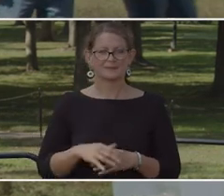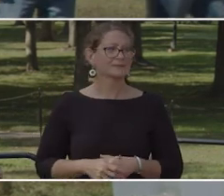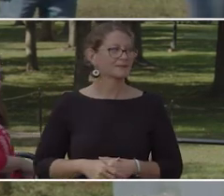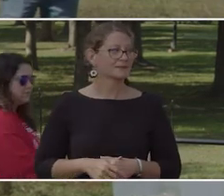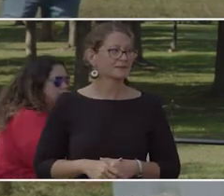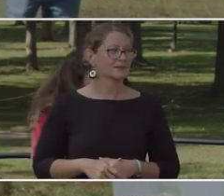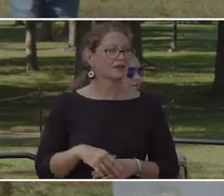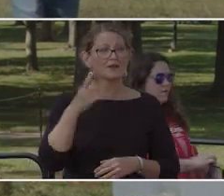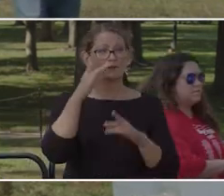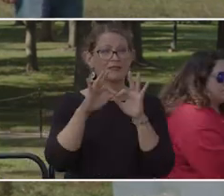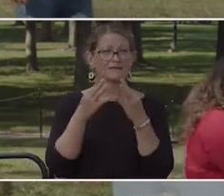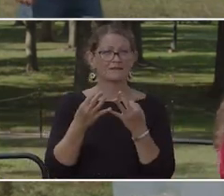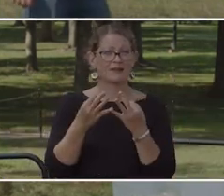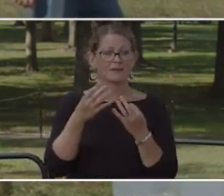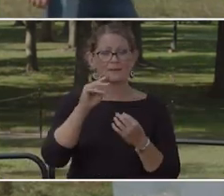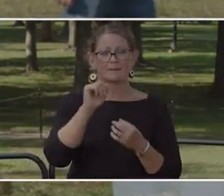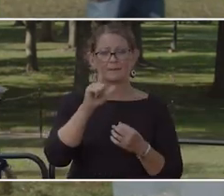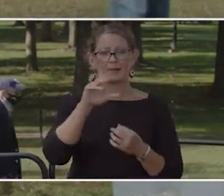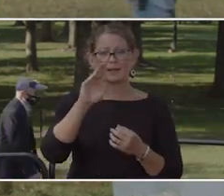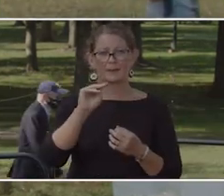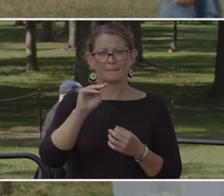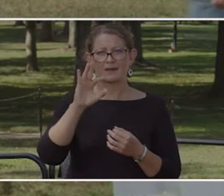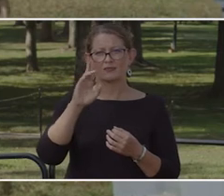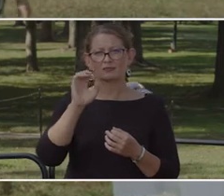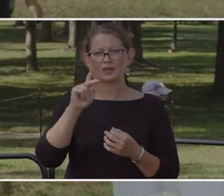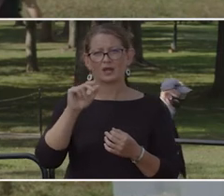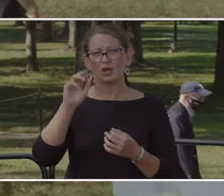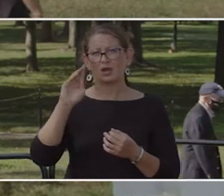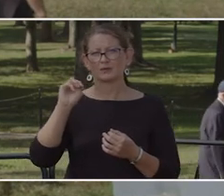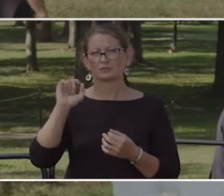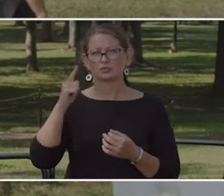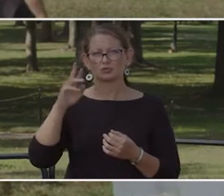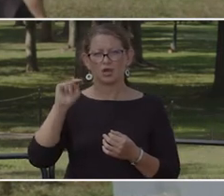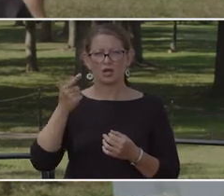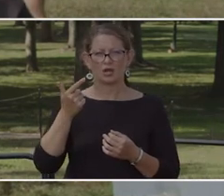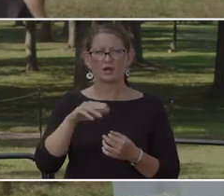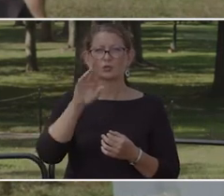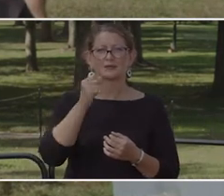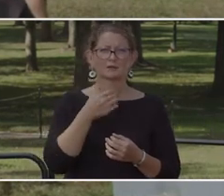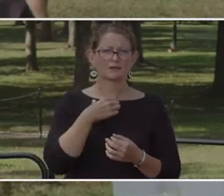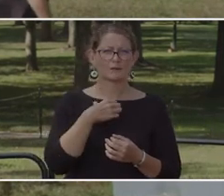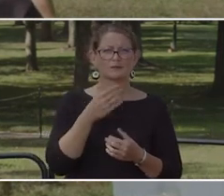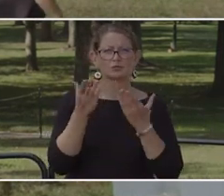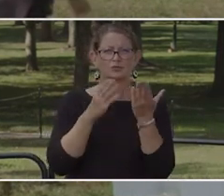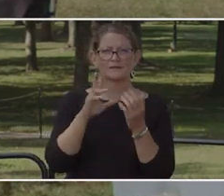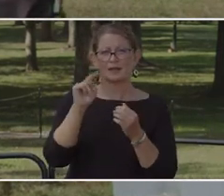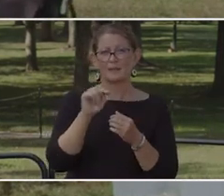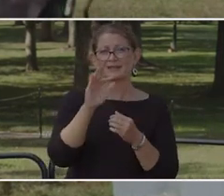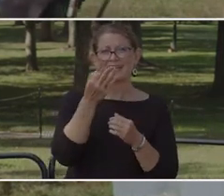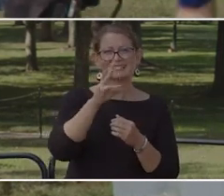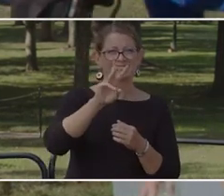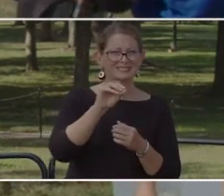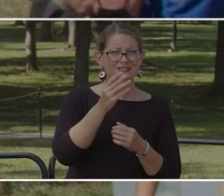On behalf of the family of Malcolm Frank Armstrong, U.S. Marine Corps, served in Vietnam 1960